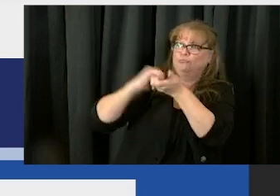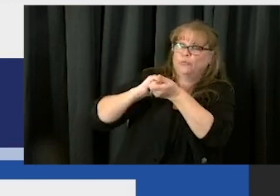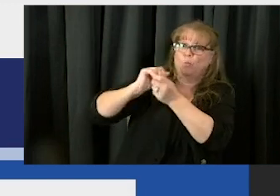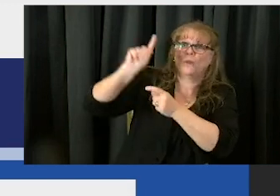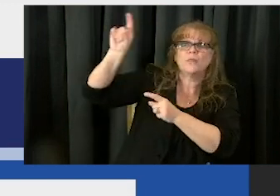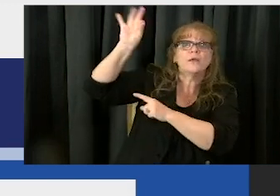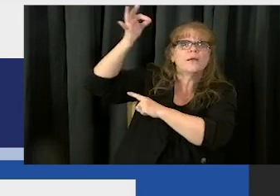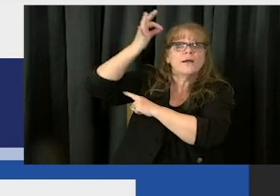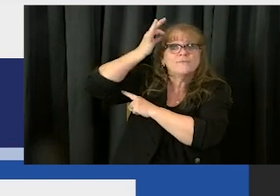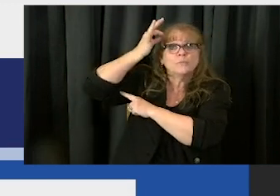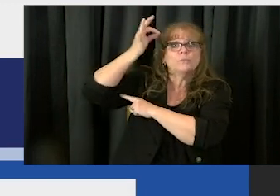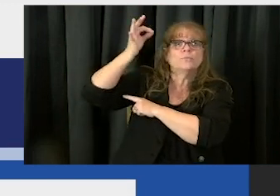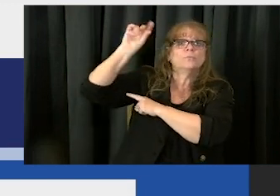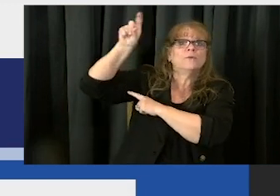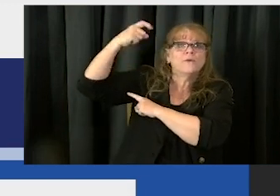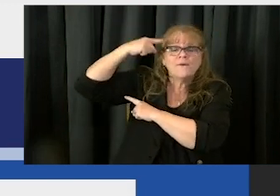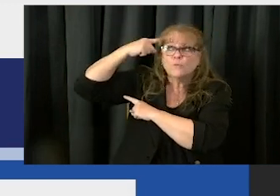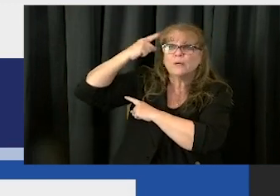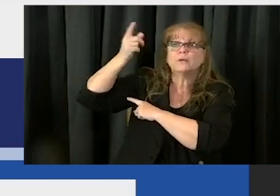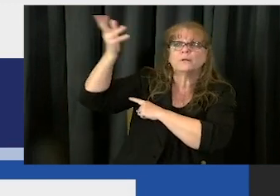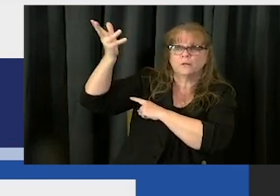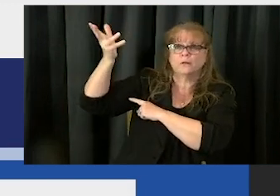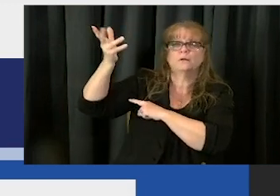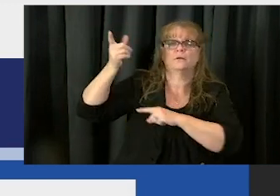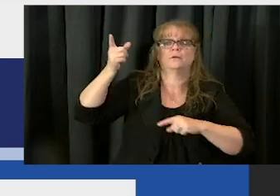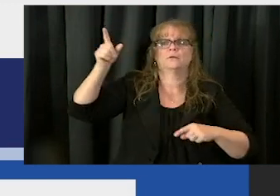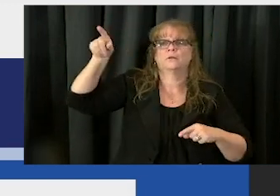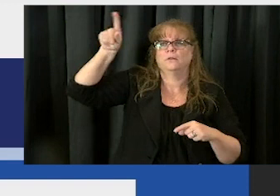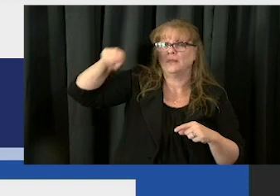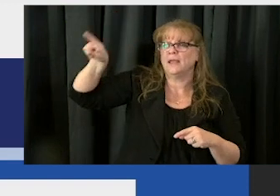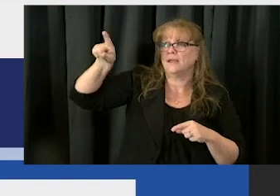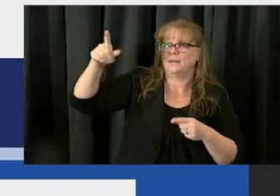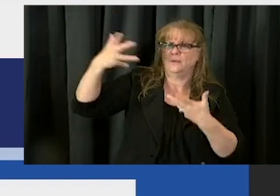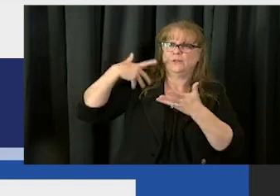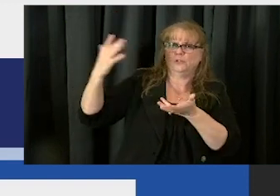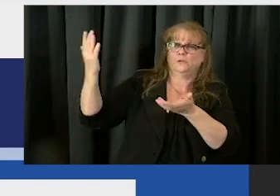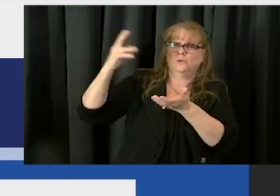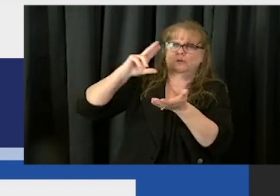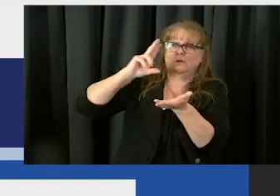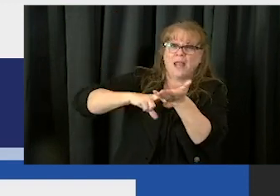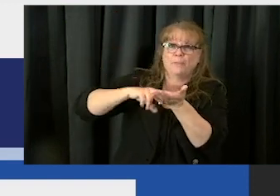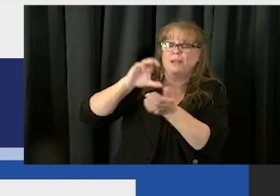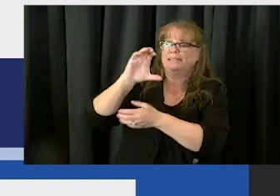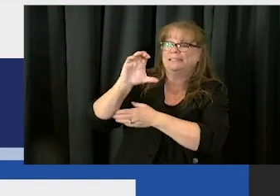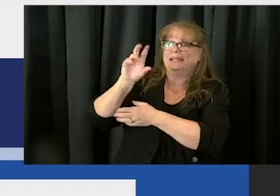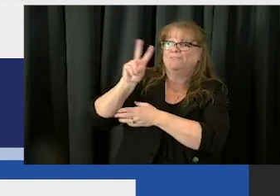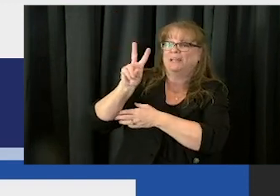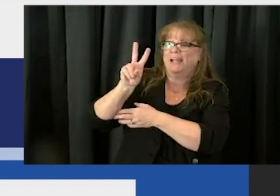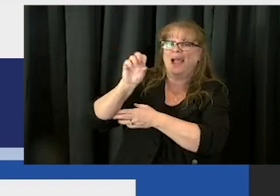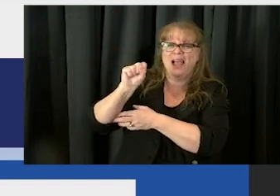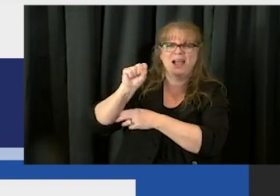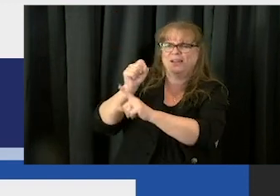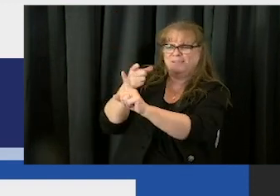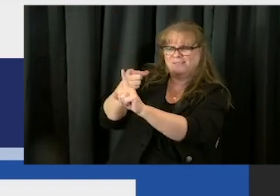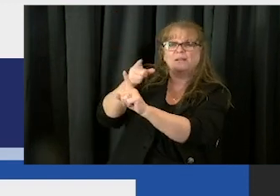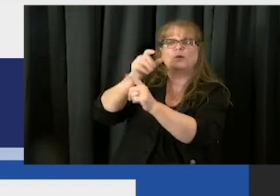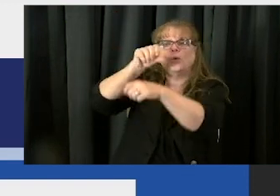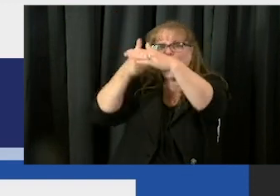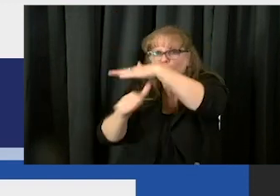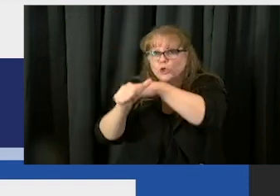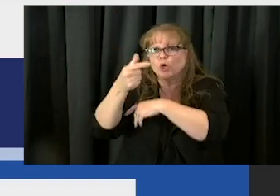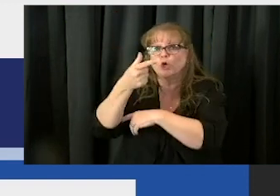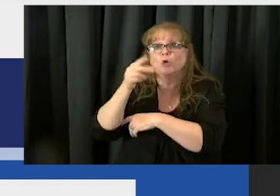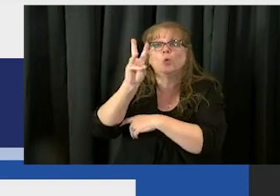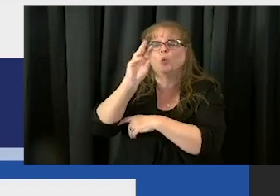nursing home and skilled living facilities. And we talk to them regularly. We are on them. We want to make sure they meet their timelines. We've